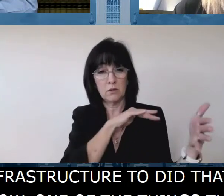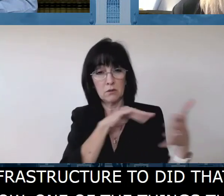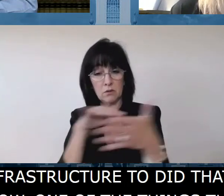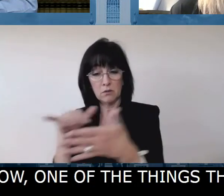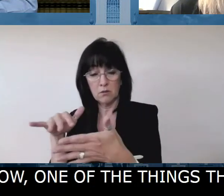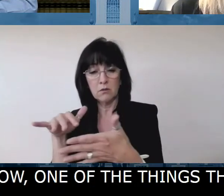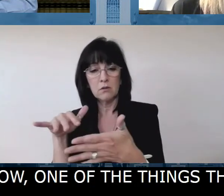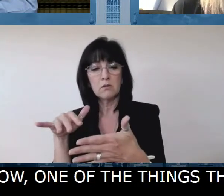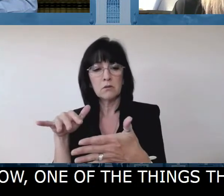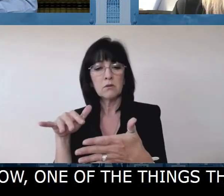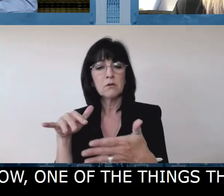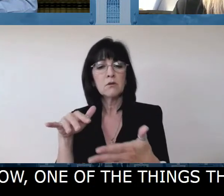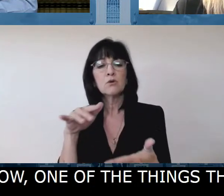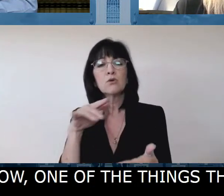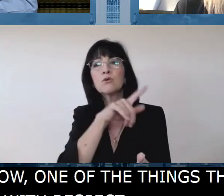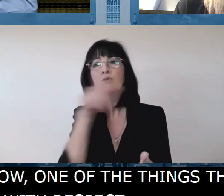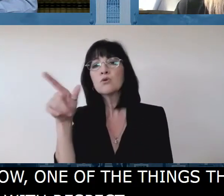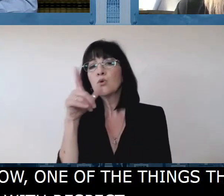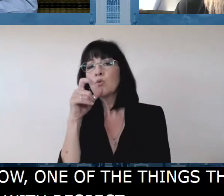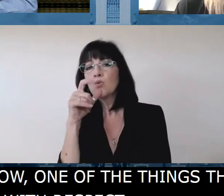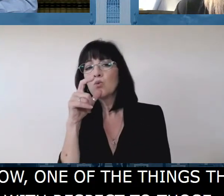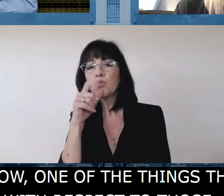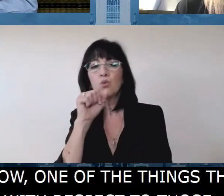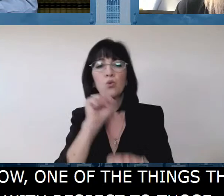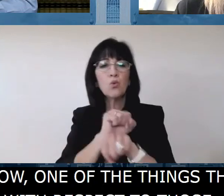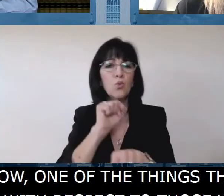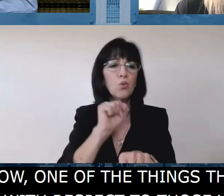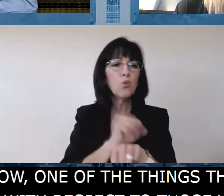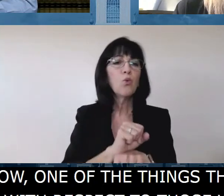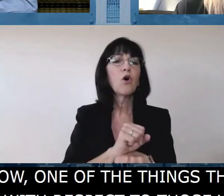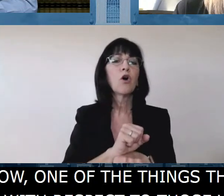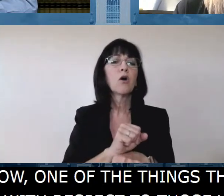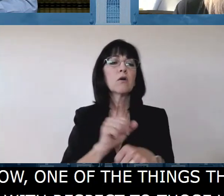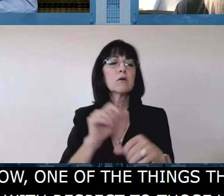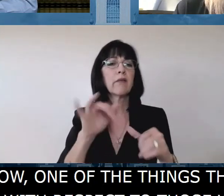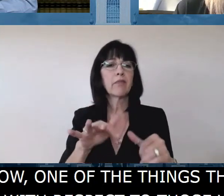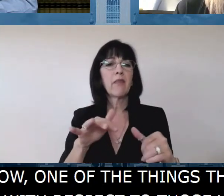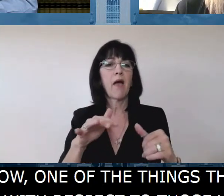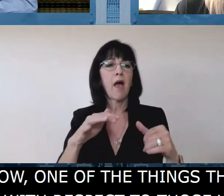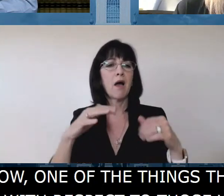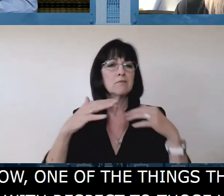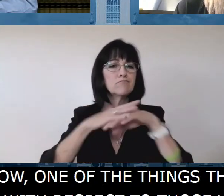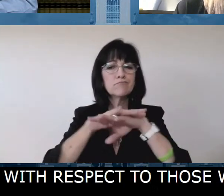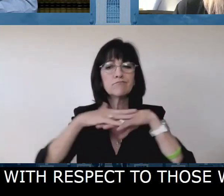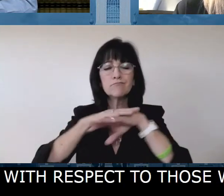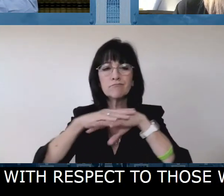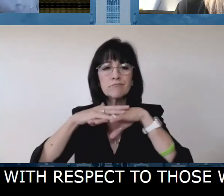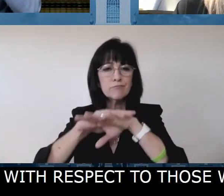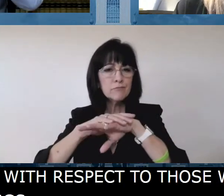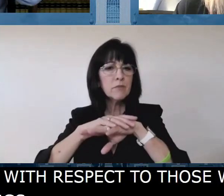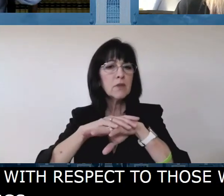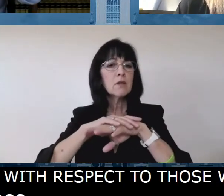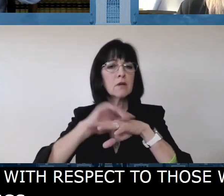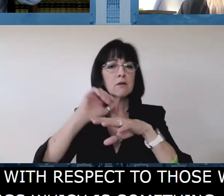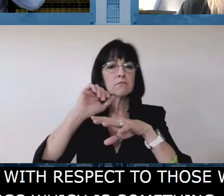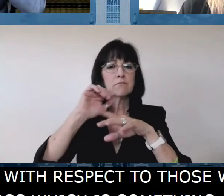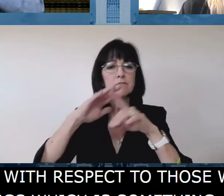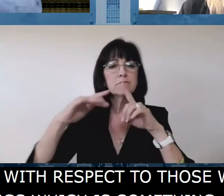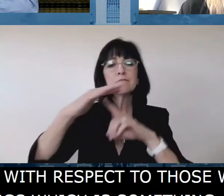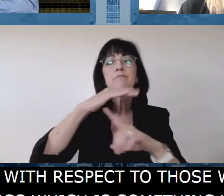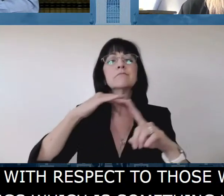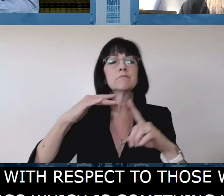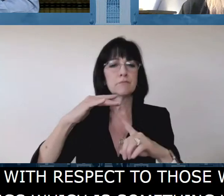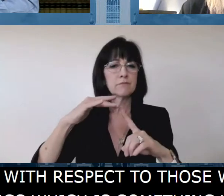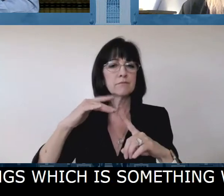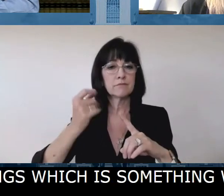to those who work in congregate settings, which, as I said, something that we're going to look at, is the reality